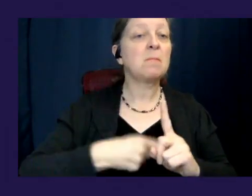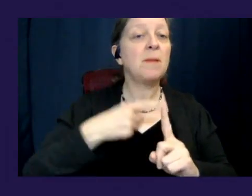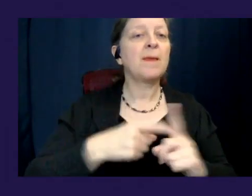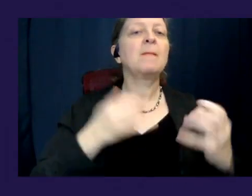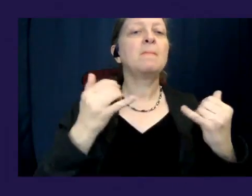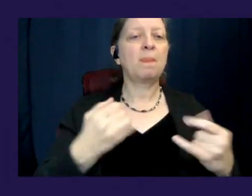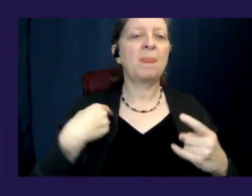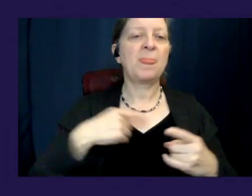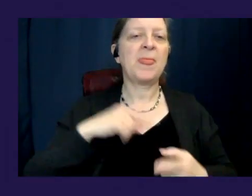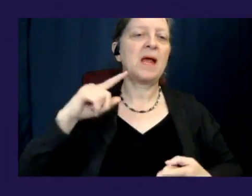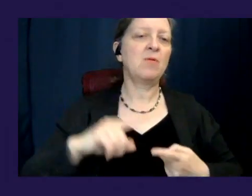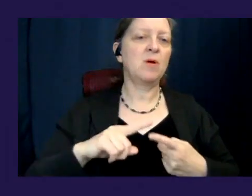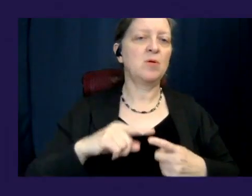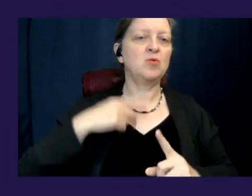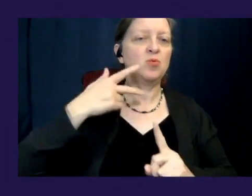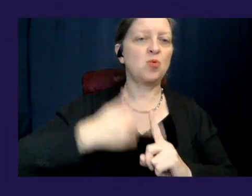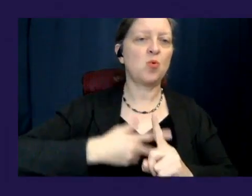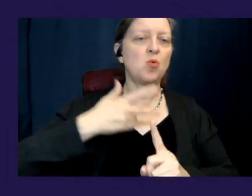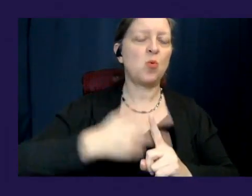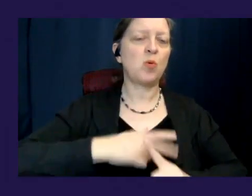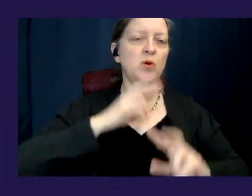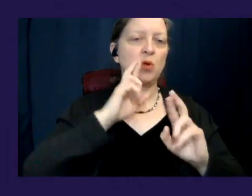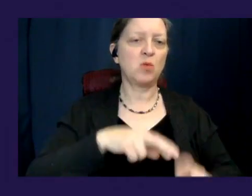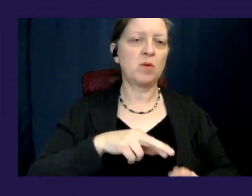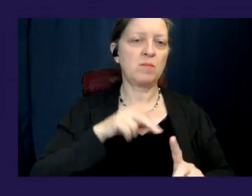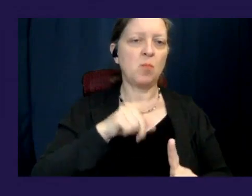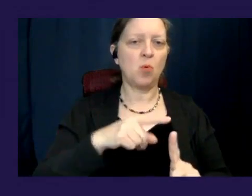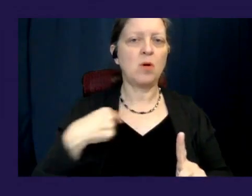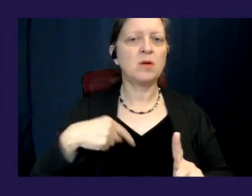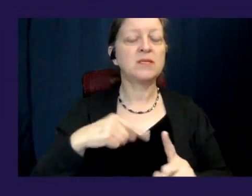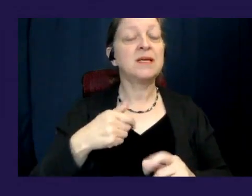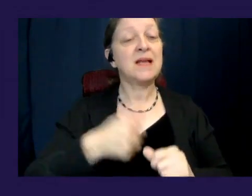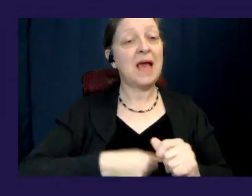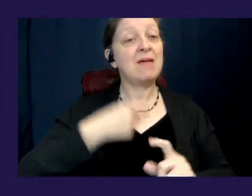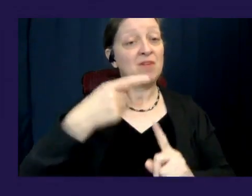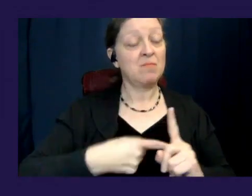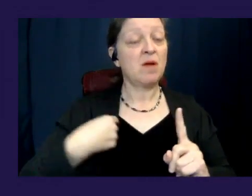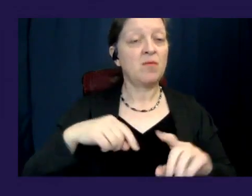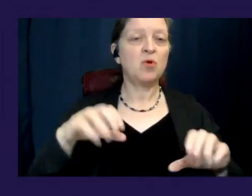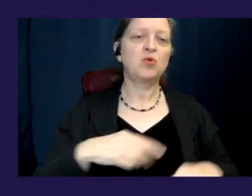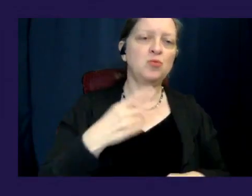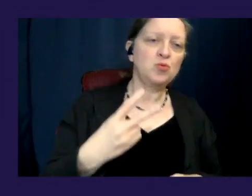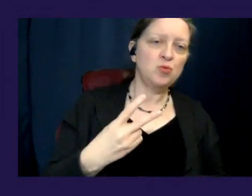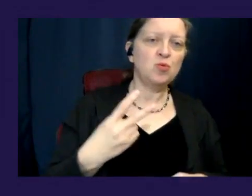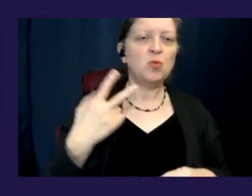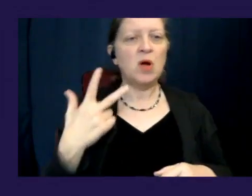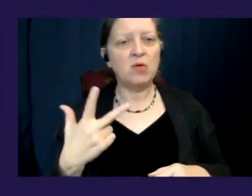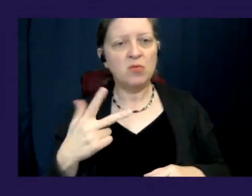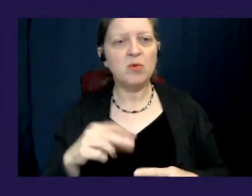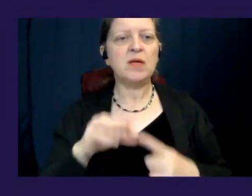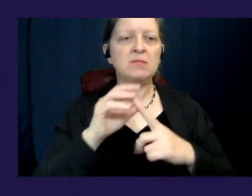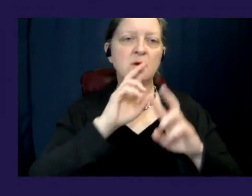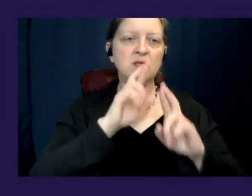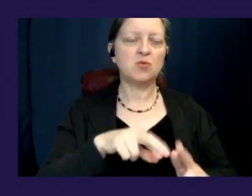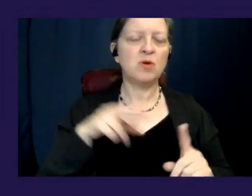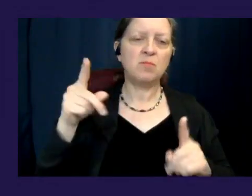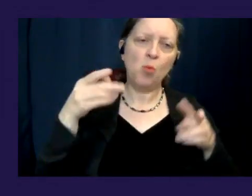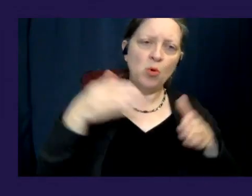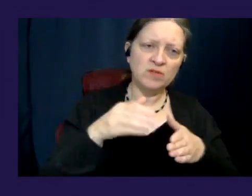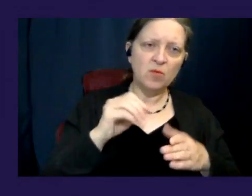And instead, every month, we're doing 2 or 3 special reports where we dive in on either a specific topic, a